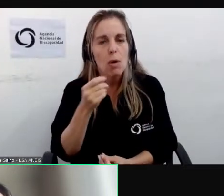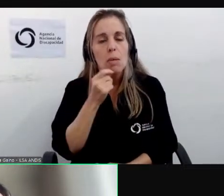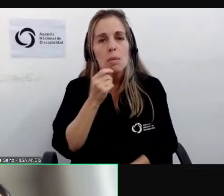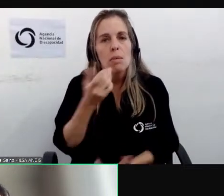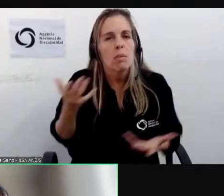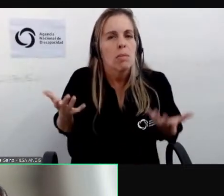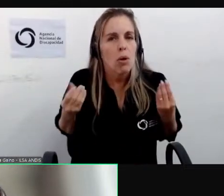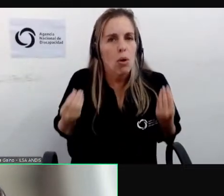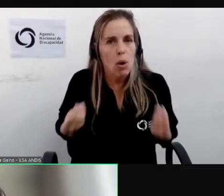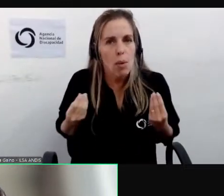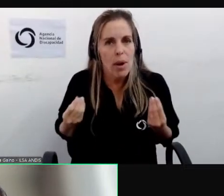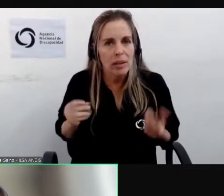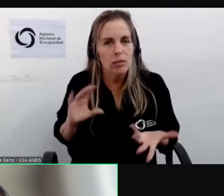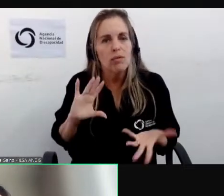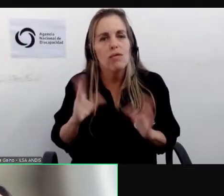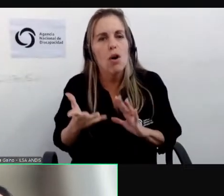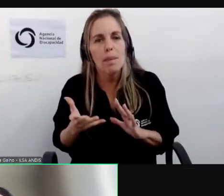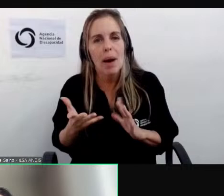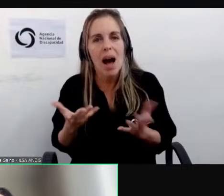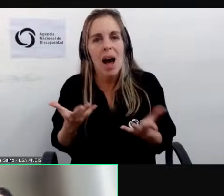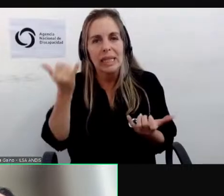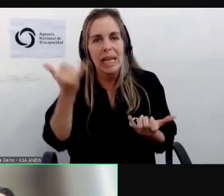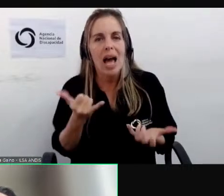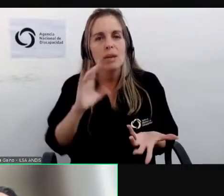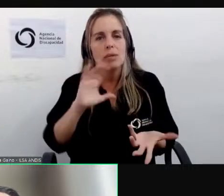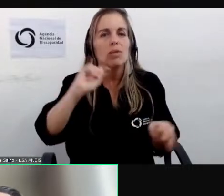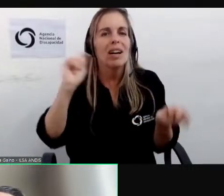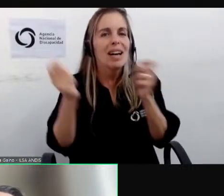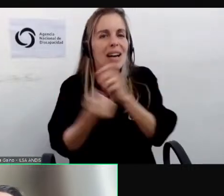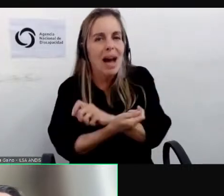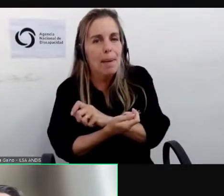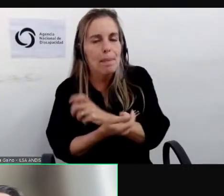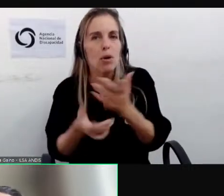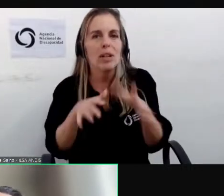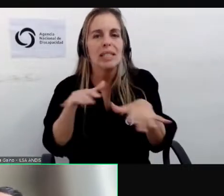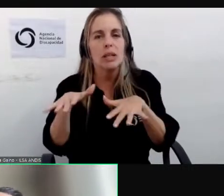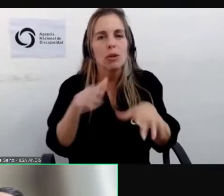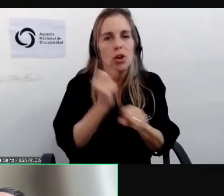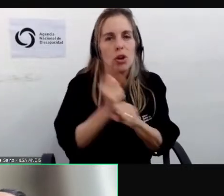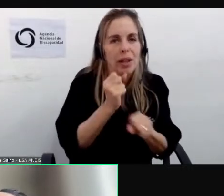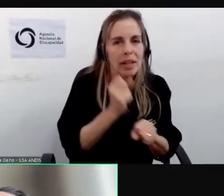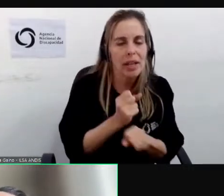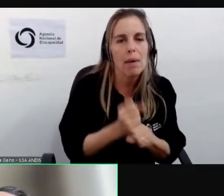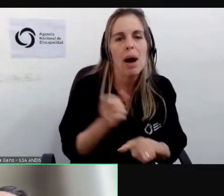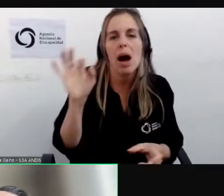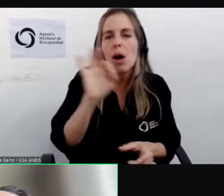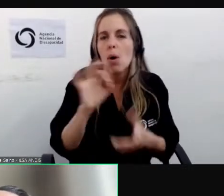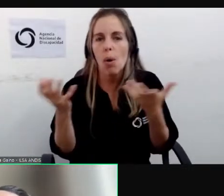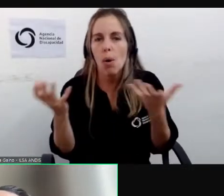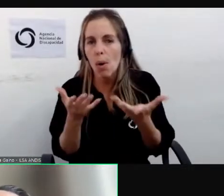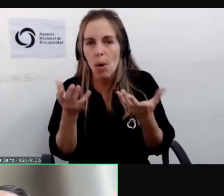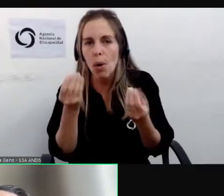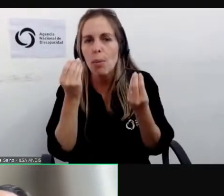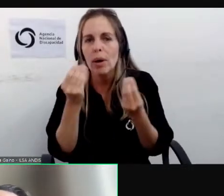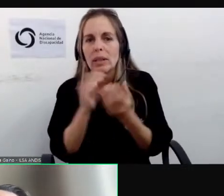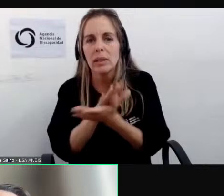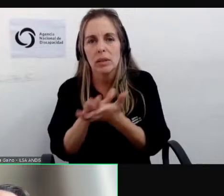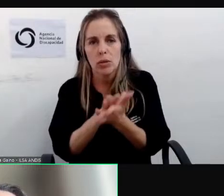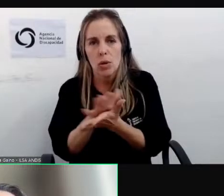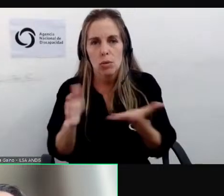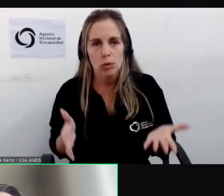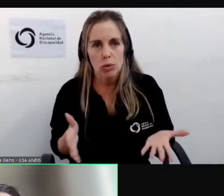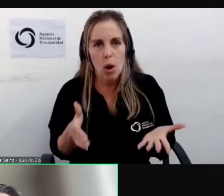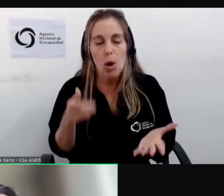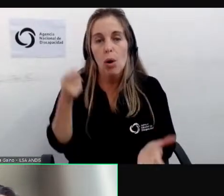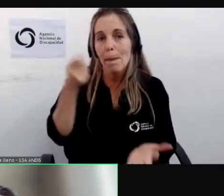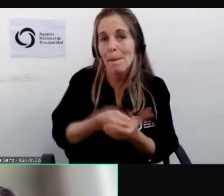Reparation to damage is only an economic reparation, or for example, there might be sort of